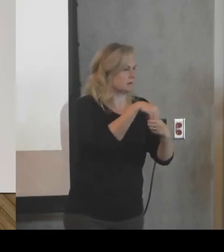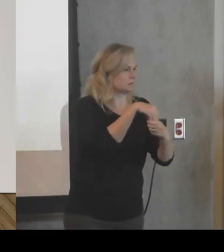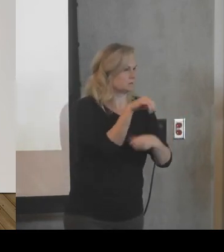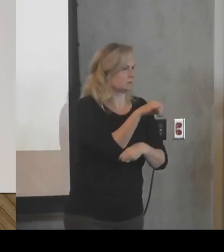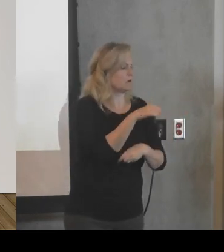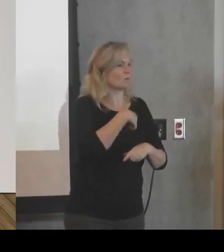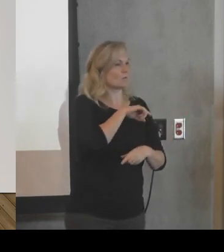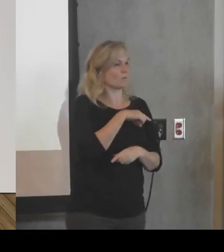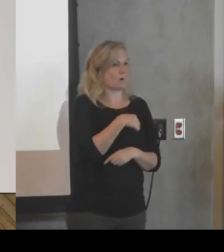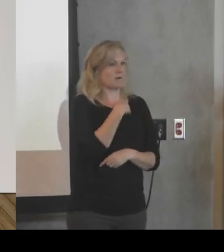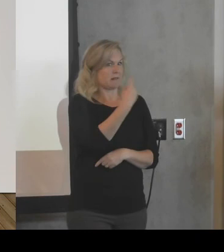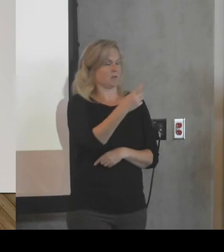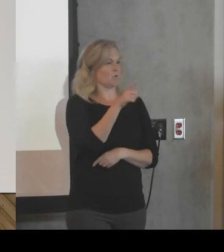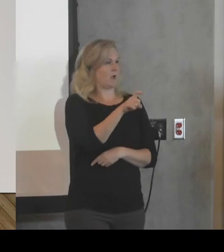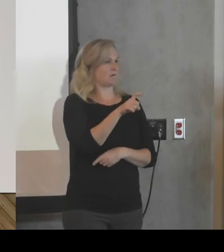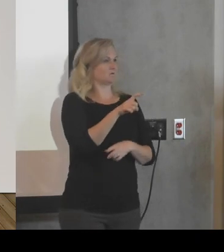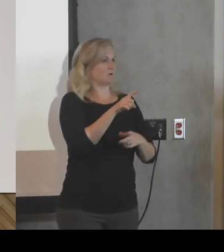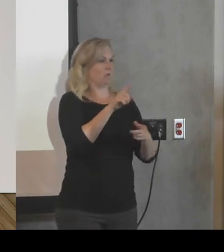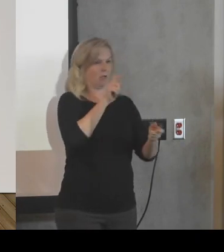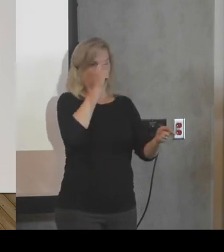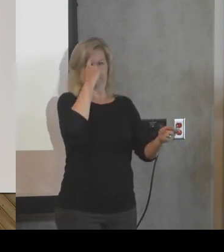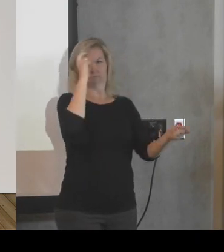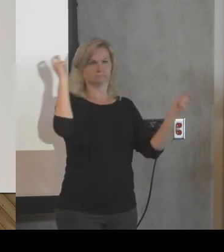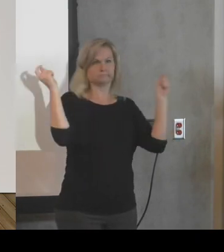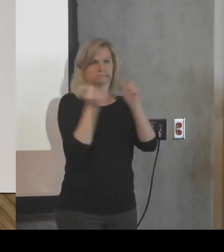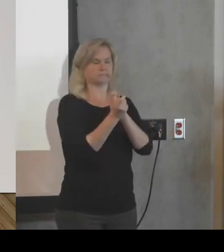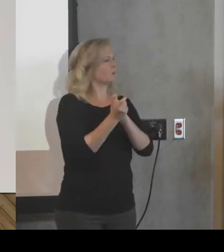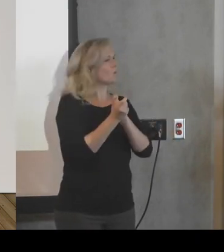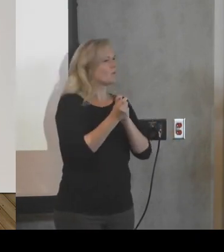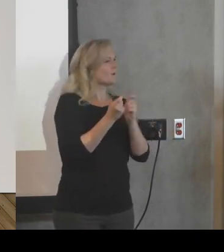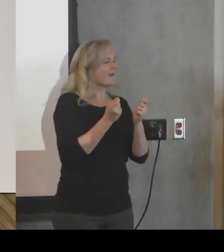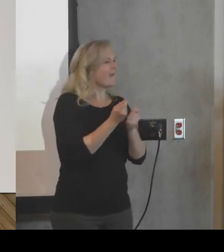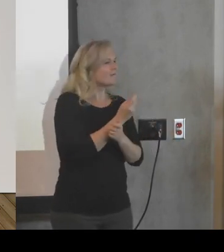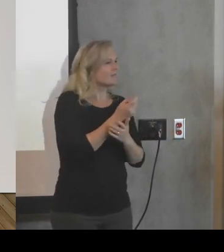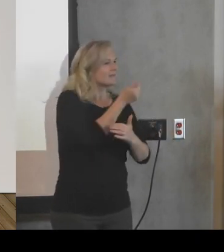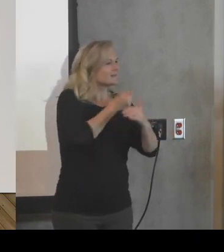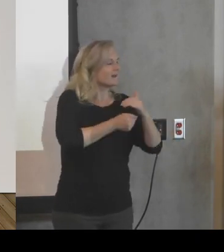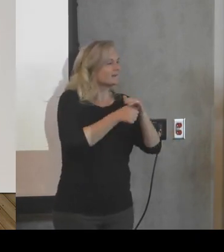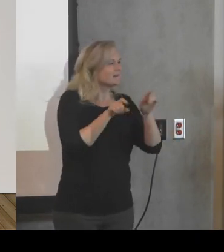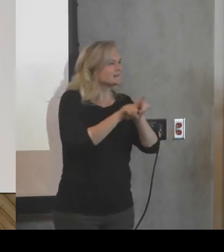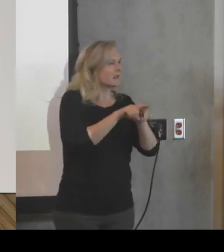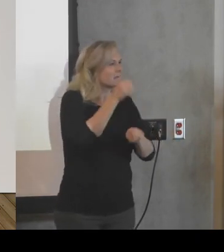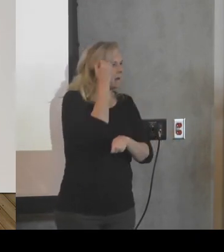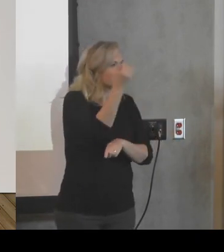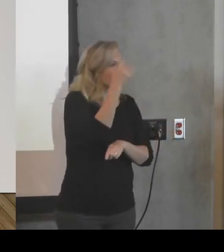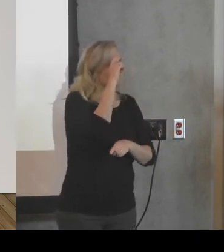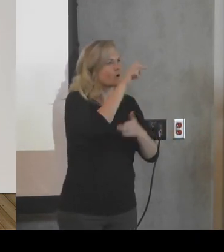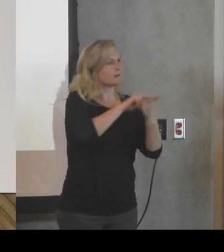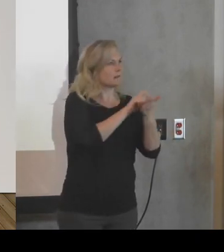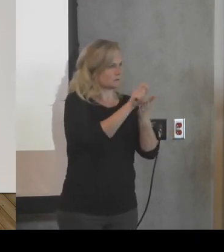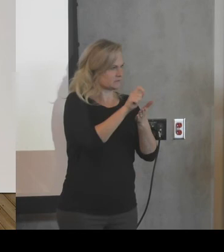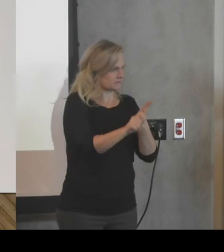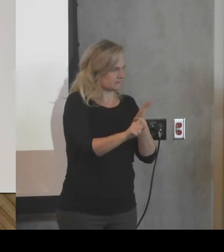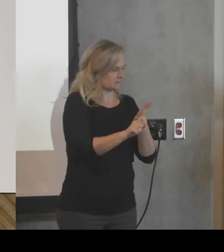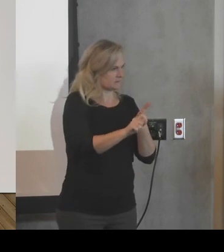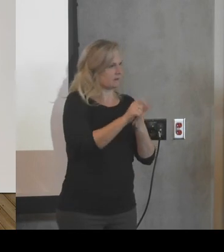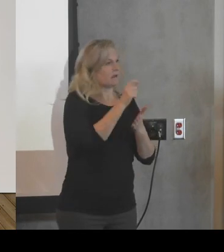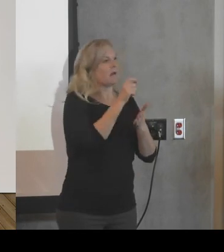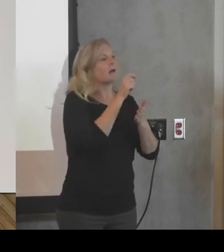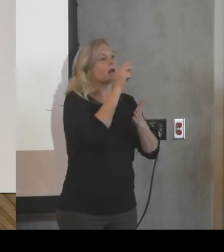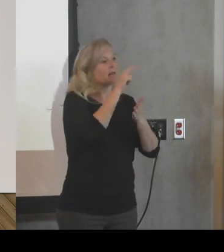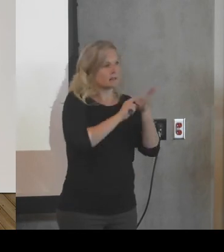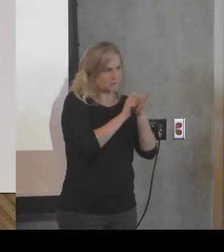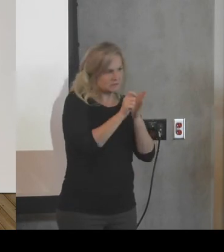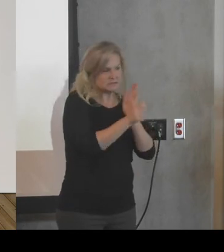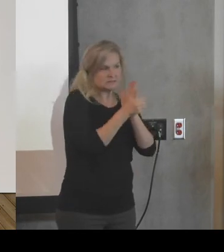totally different. This all falls under the umbrella of literacy and literacy skills, and it's trying